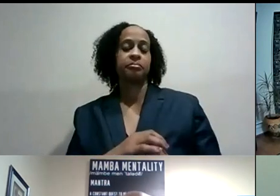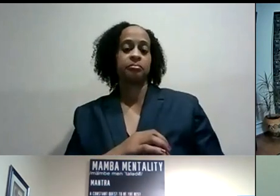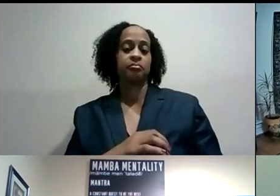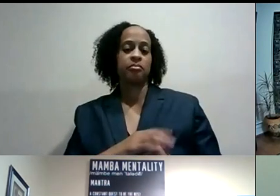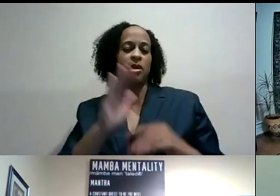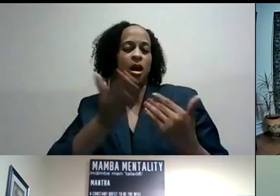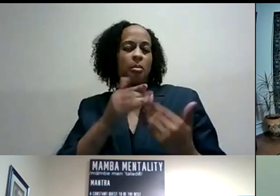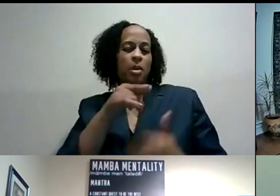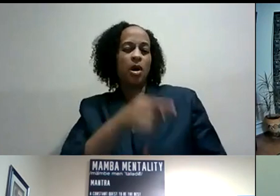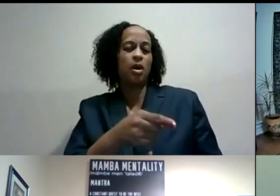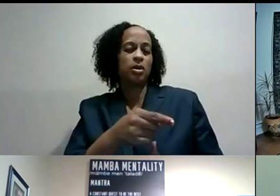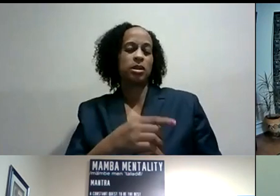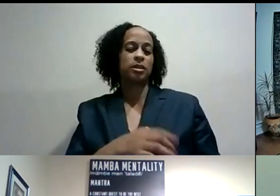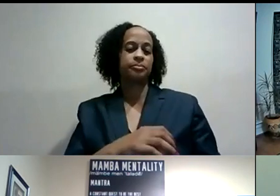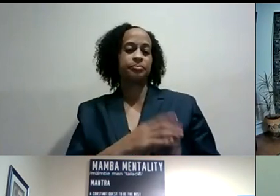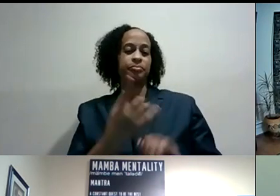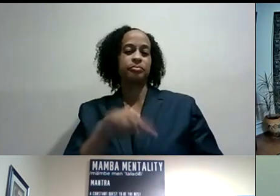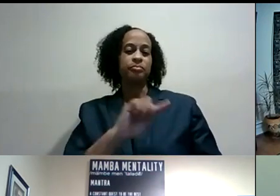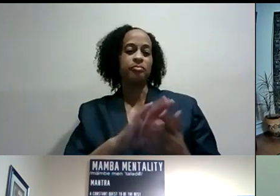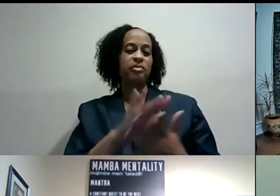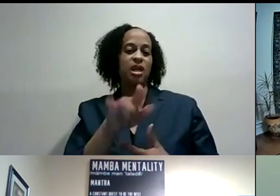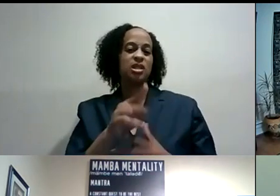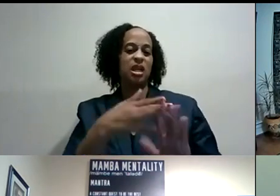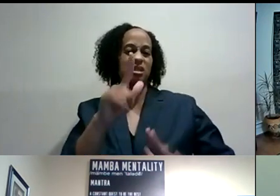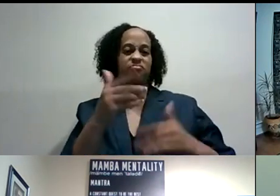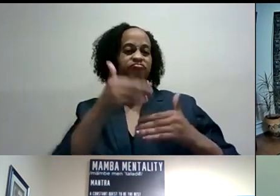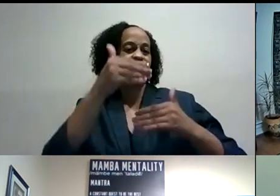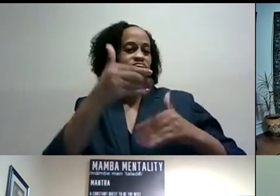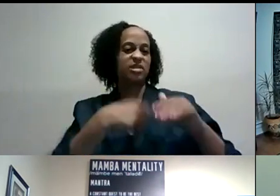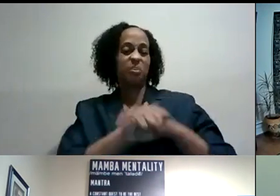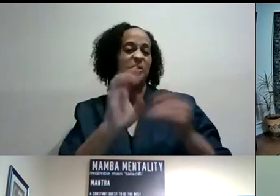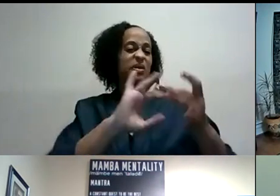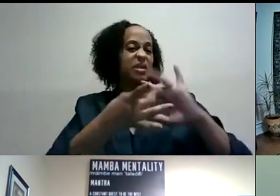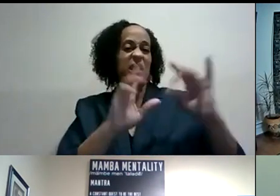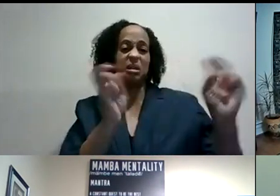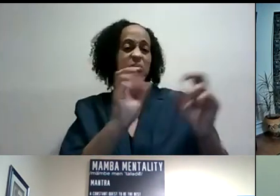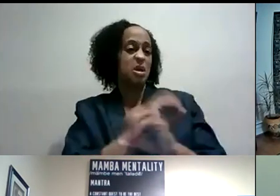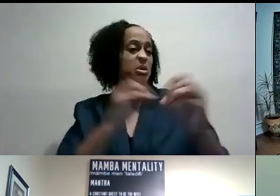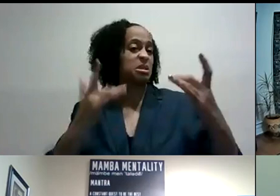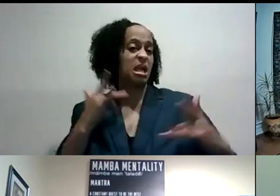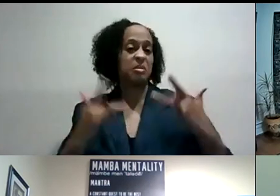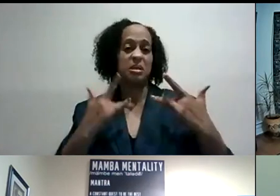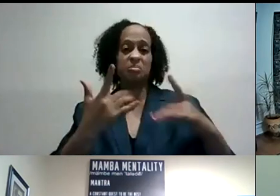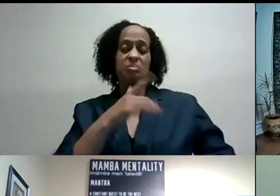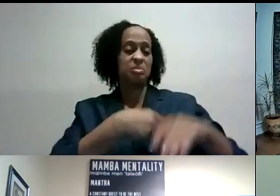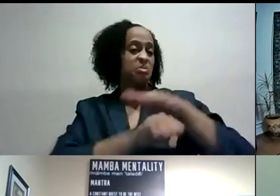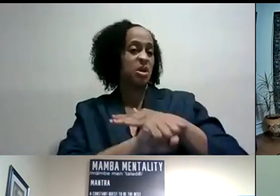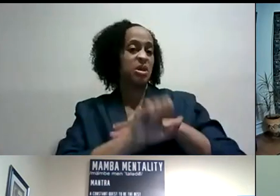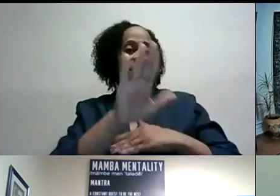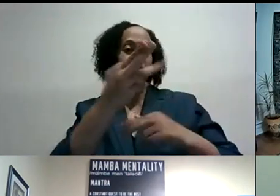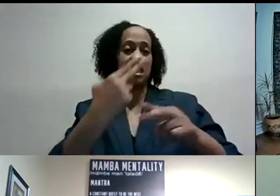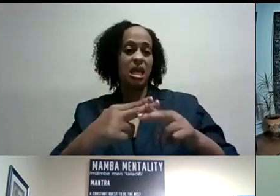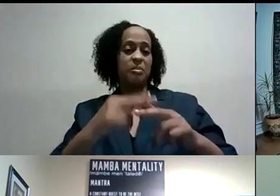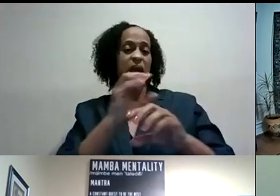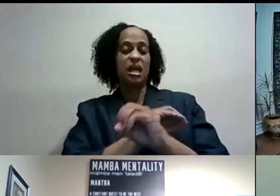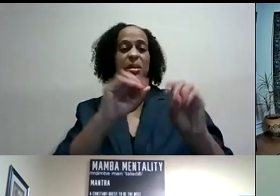almost and also ran in the birth Olympics. Wow. There was no excitement around his birth, and indeed his name had a number